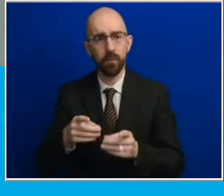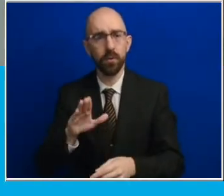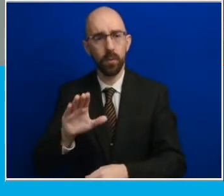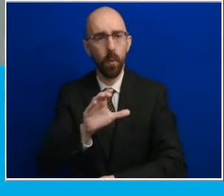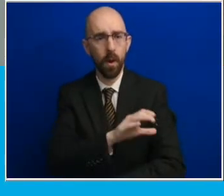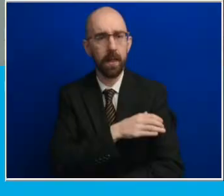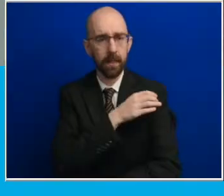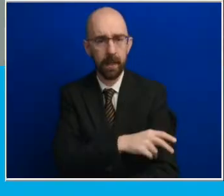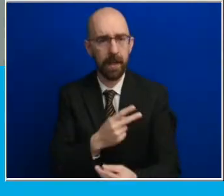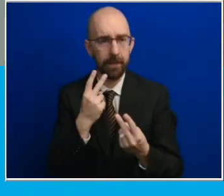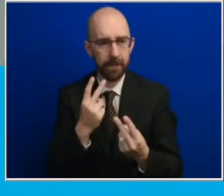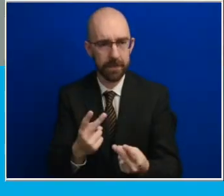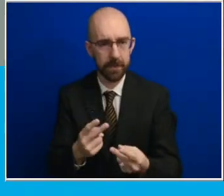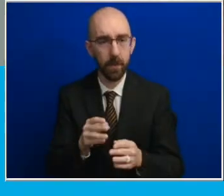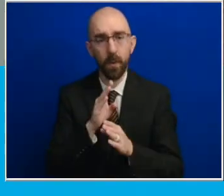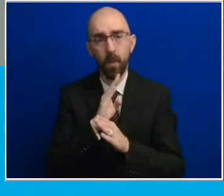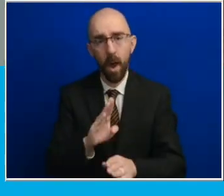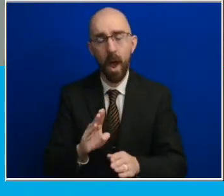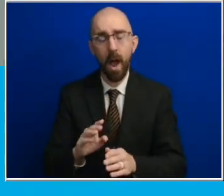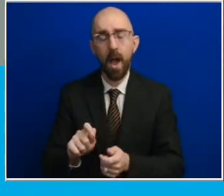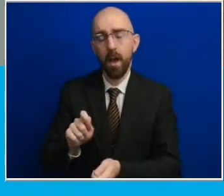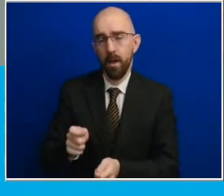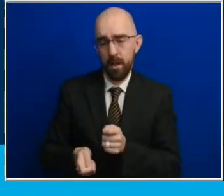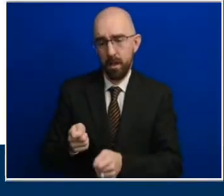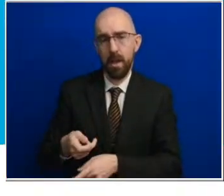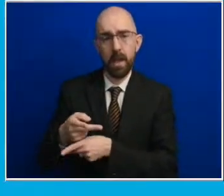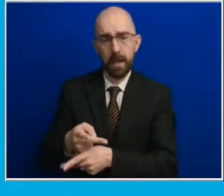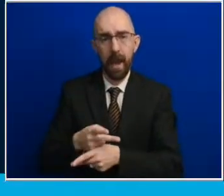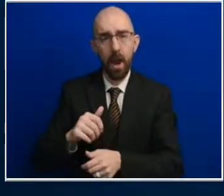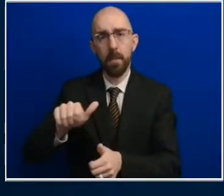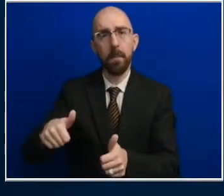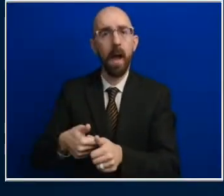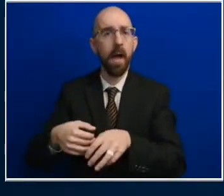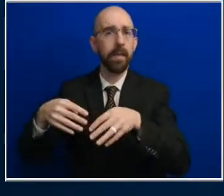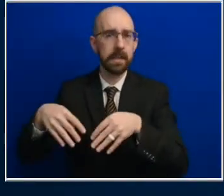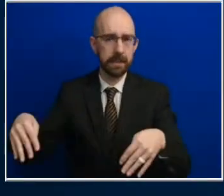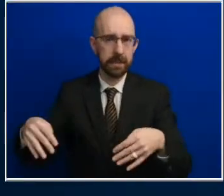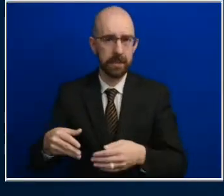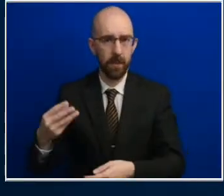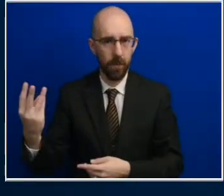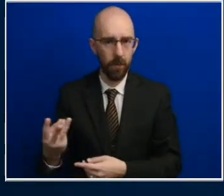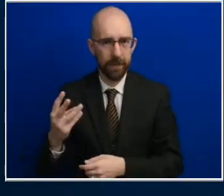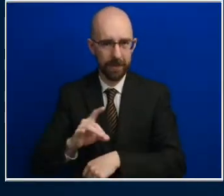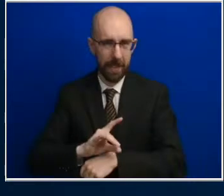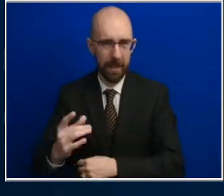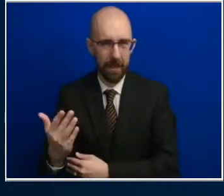quietly transforming care behind the scenes. Wednesday at 8.